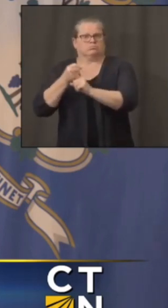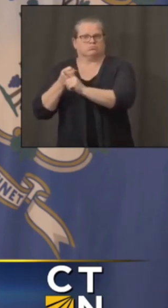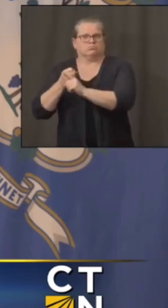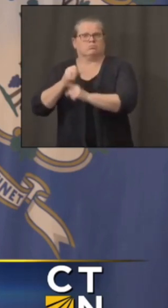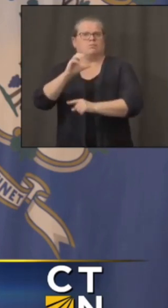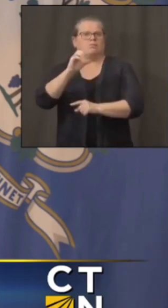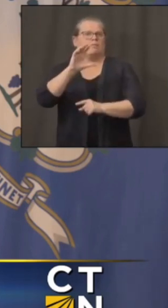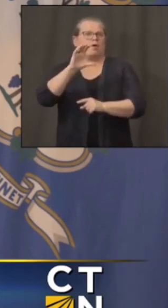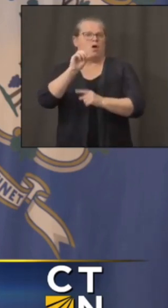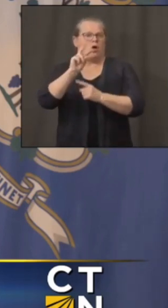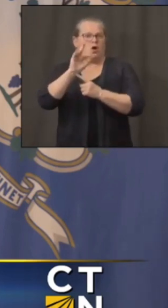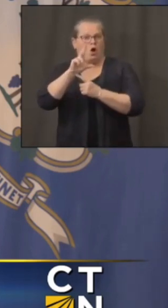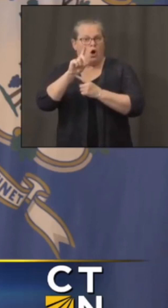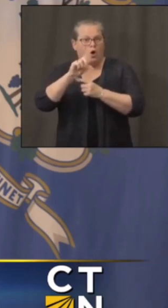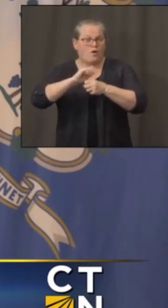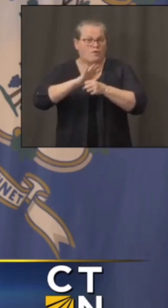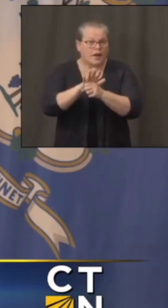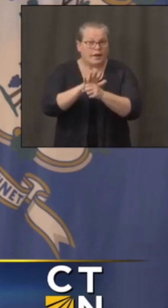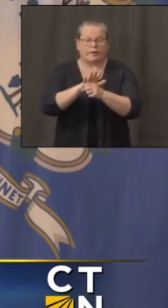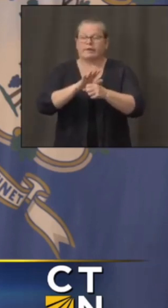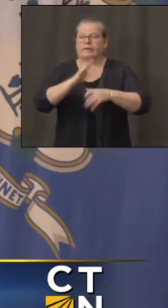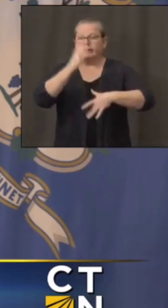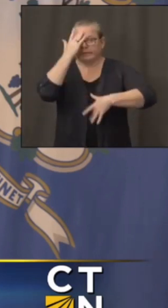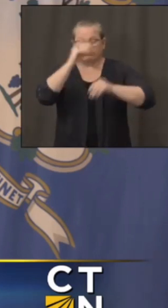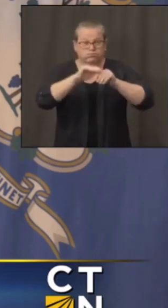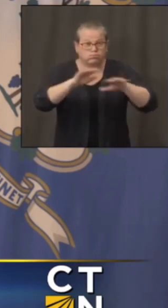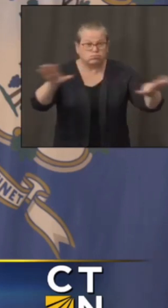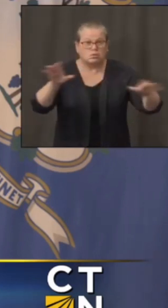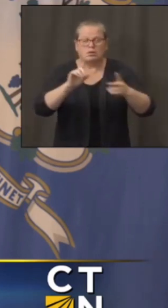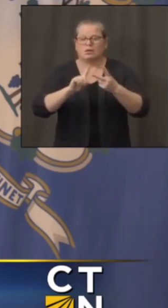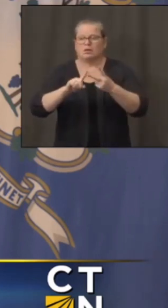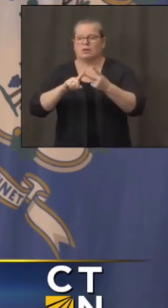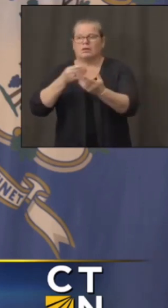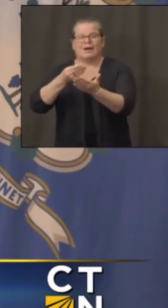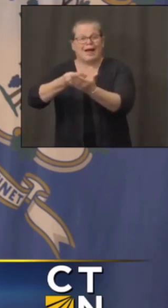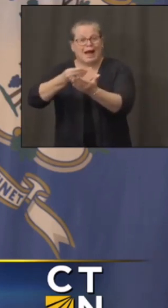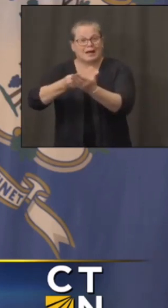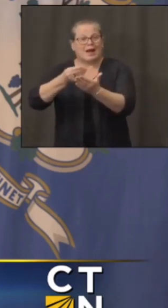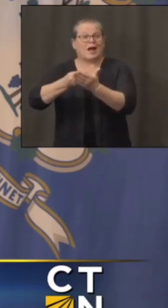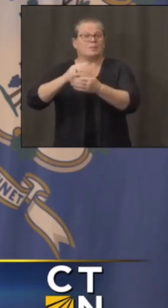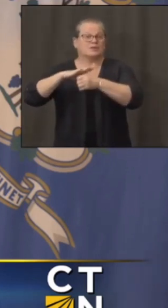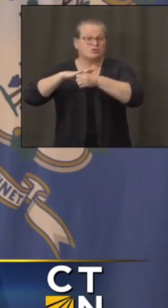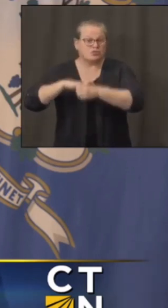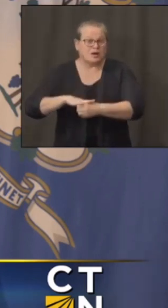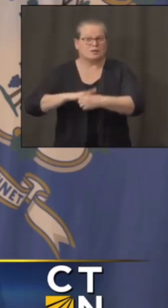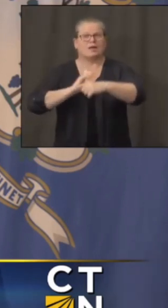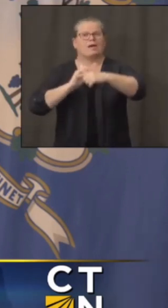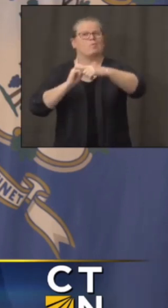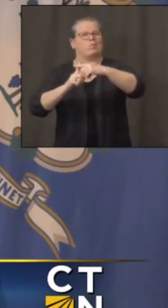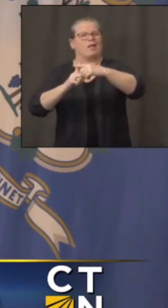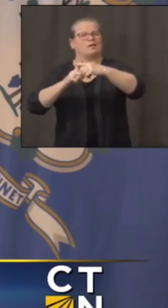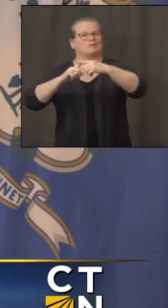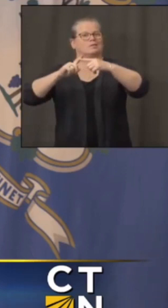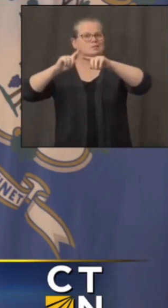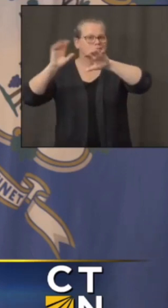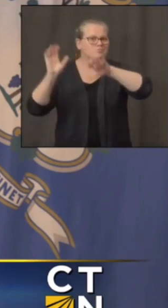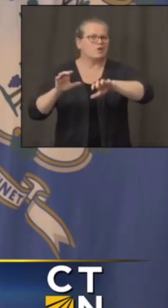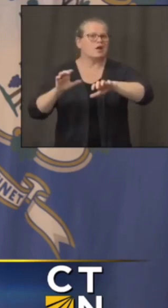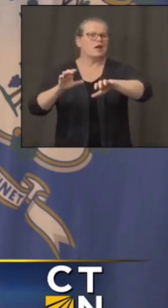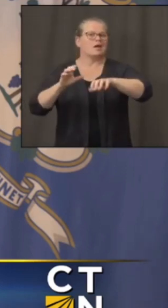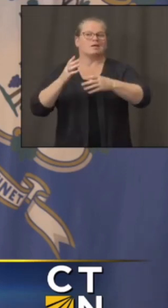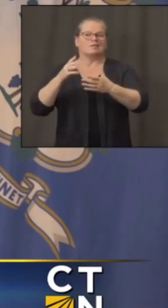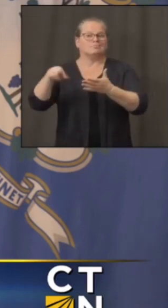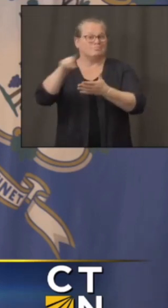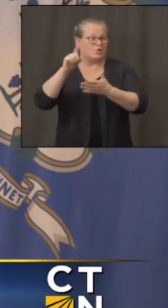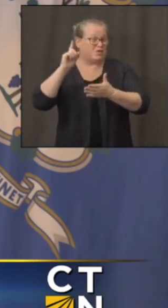stress, not to mention the storms. And here we go again. As you probably just heard, there's a tornado warning